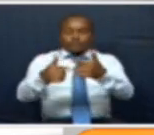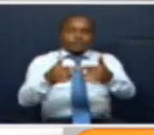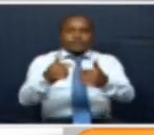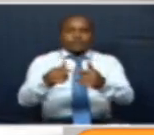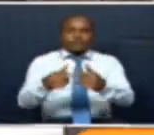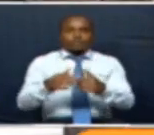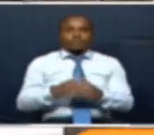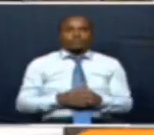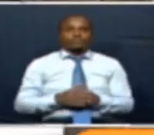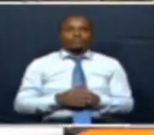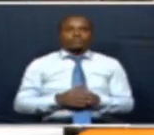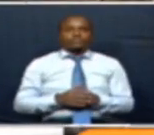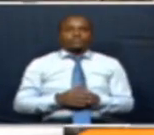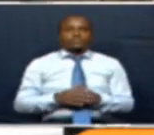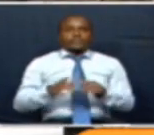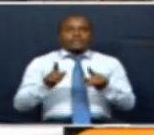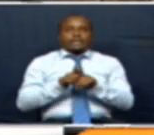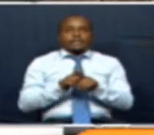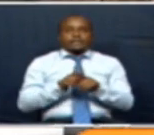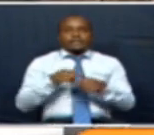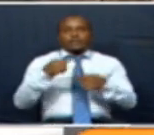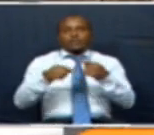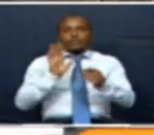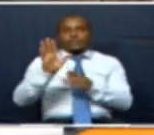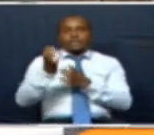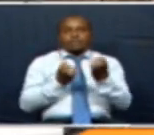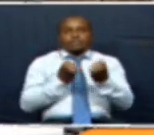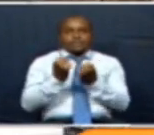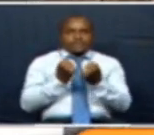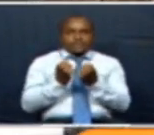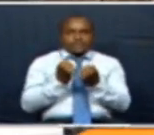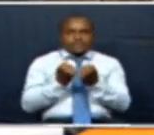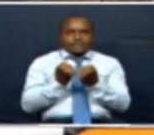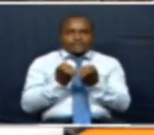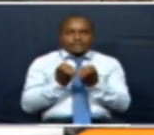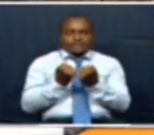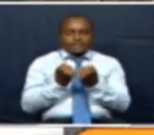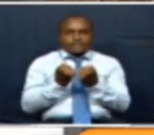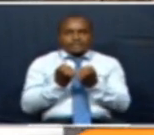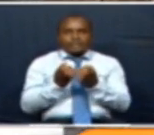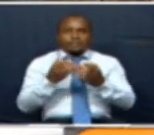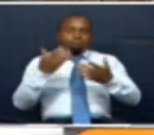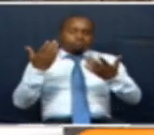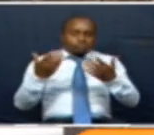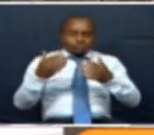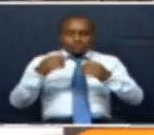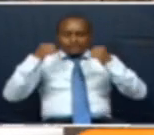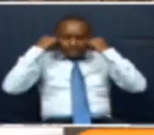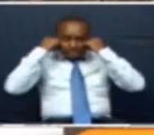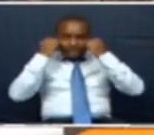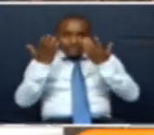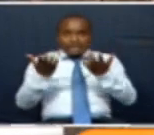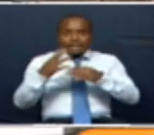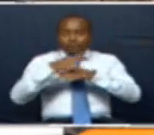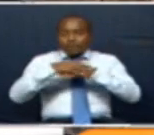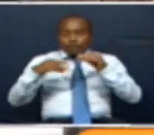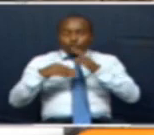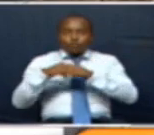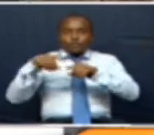place. Even as they go about their business crafting their future in this giant institution, now their comfort solely